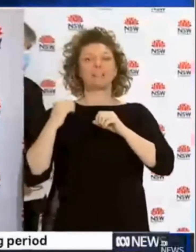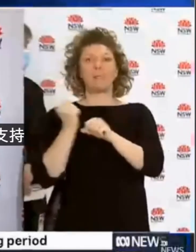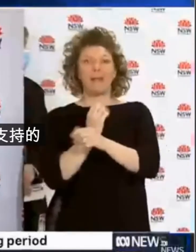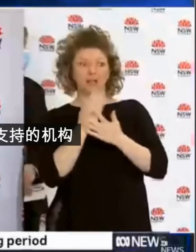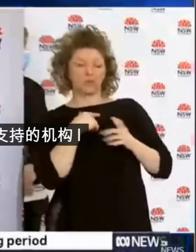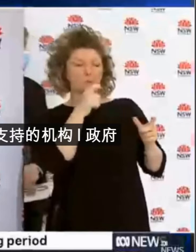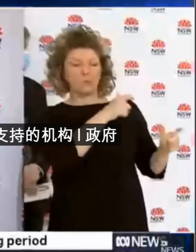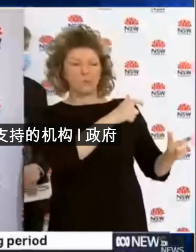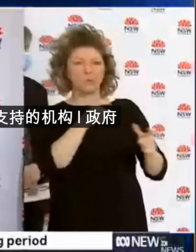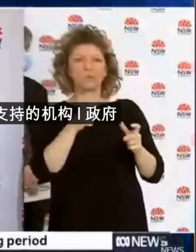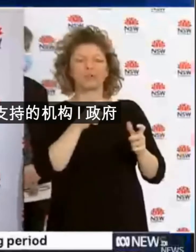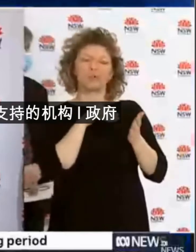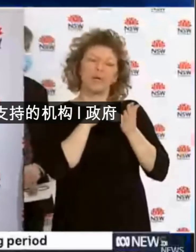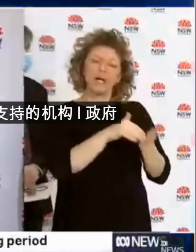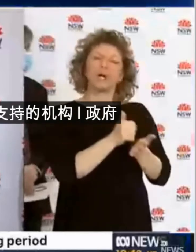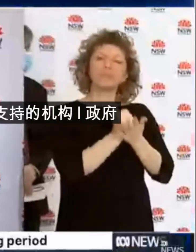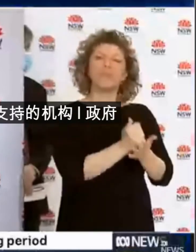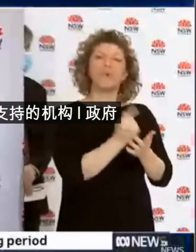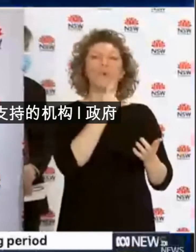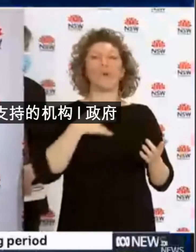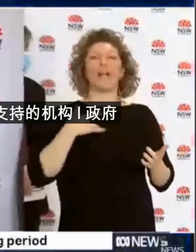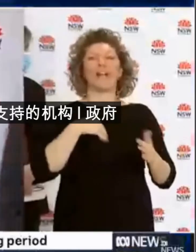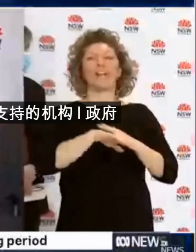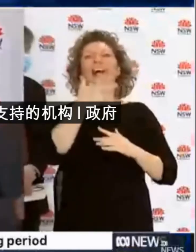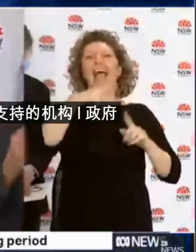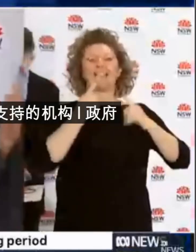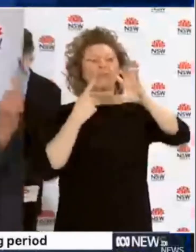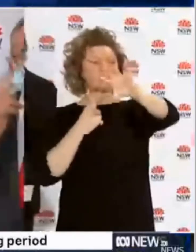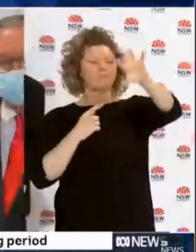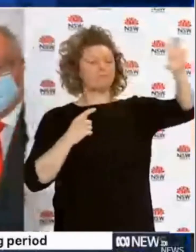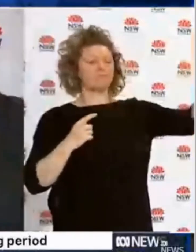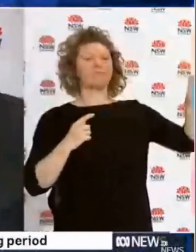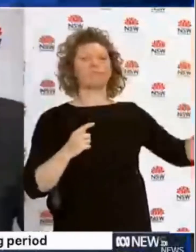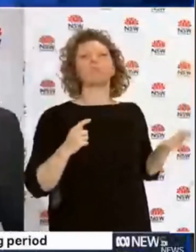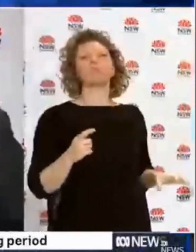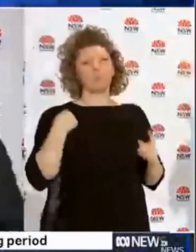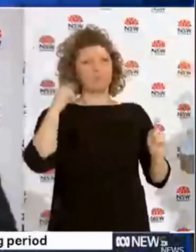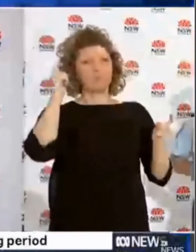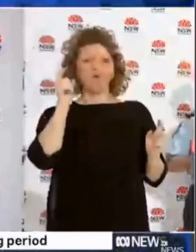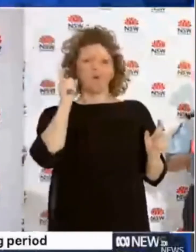in the 8 local government areas of concern. Thank you. Yeah.